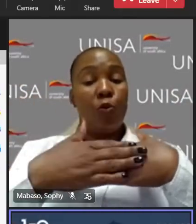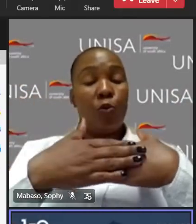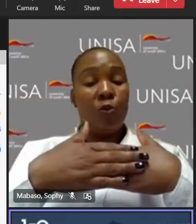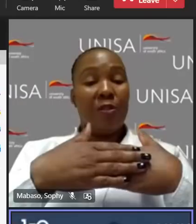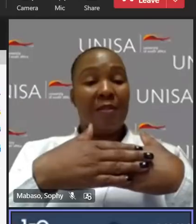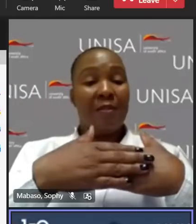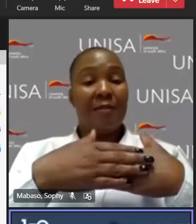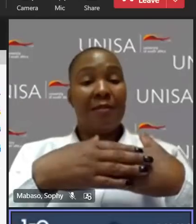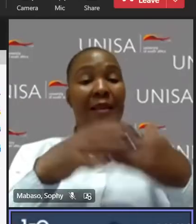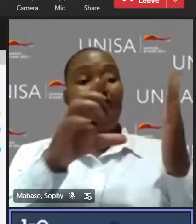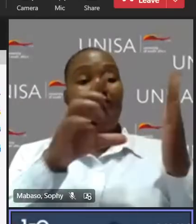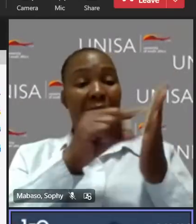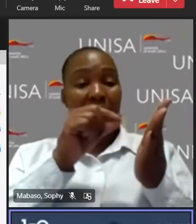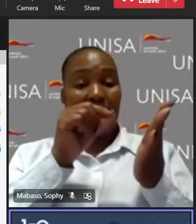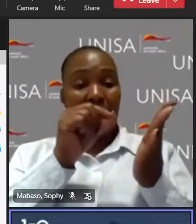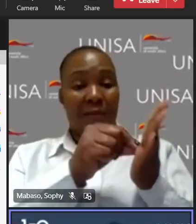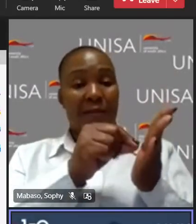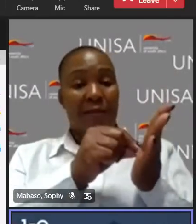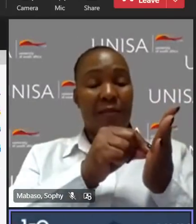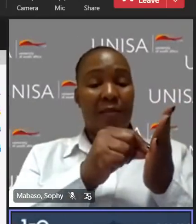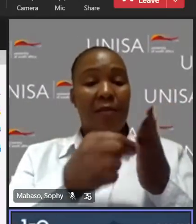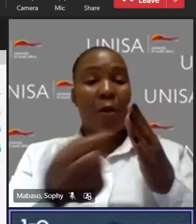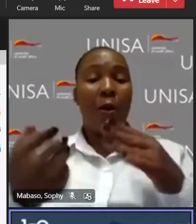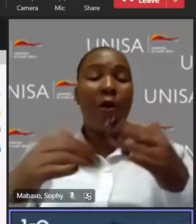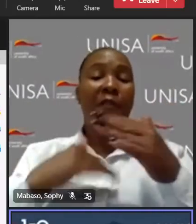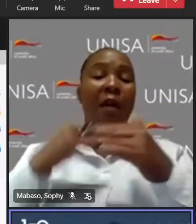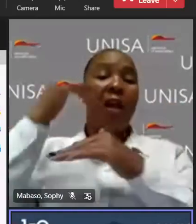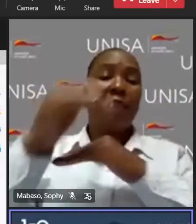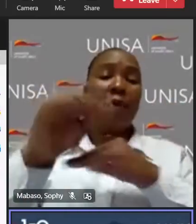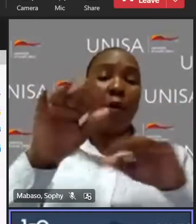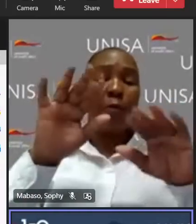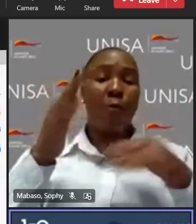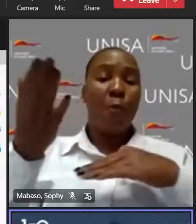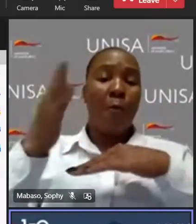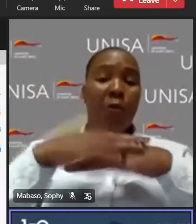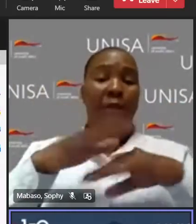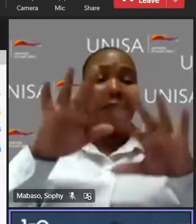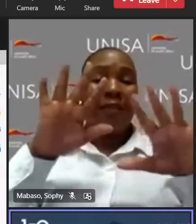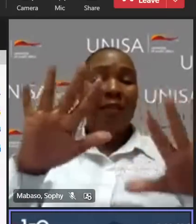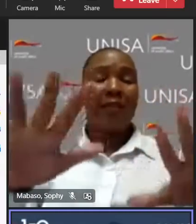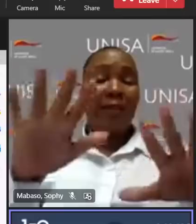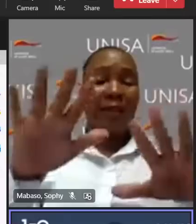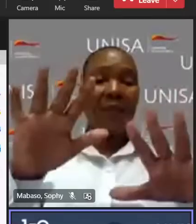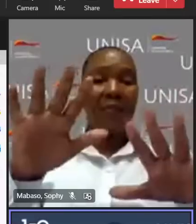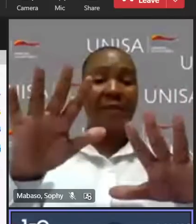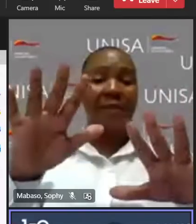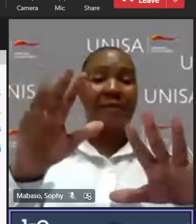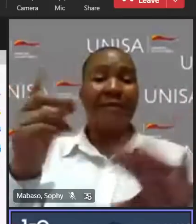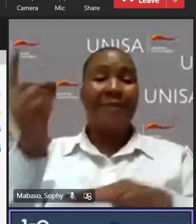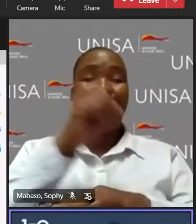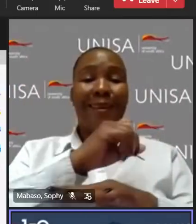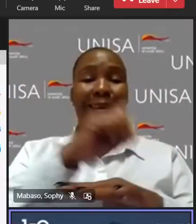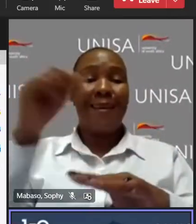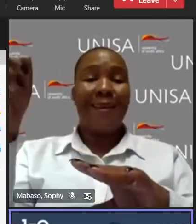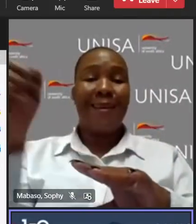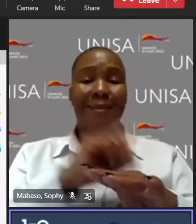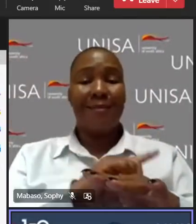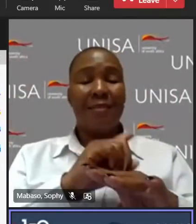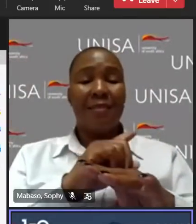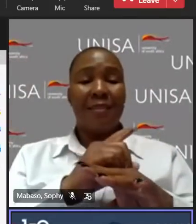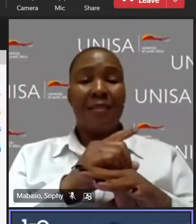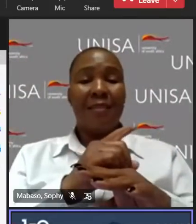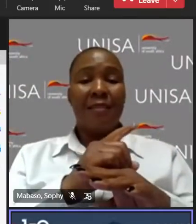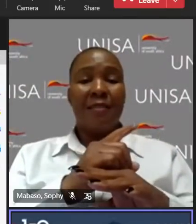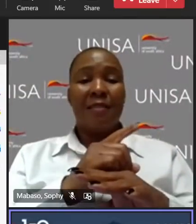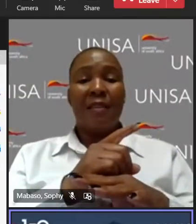it's after the more than 10 days cooling off period has lapsed. So she won't be able,